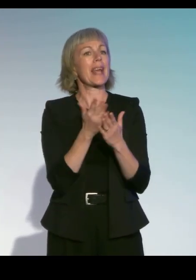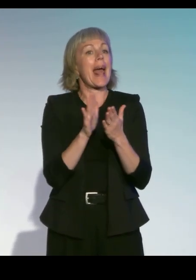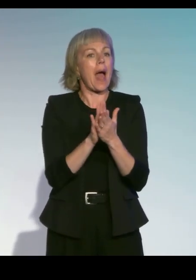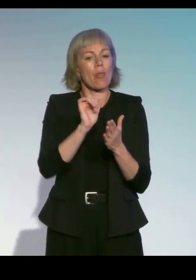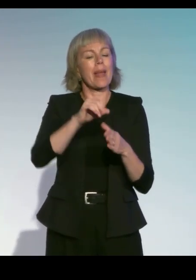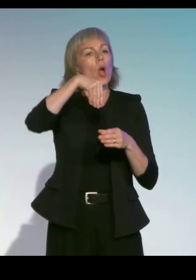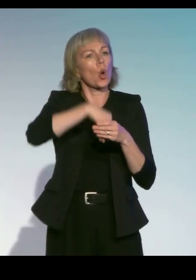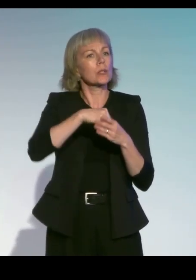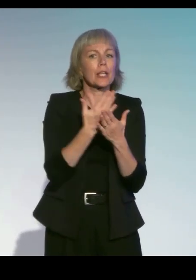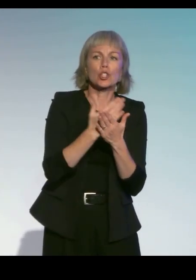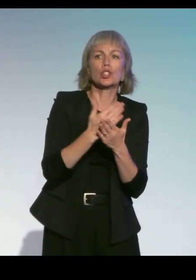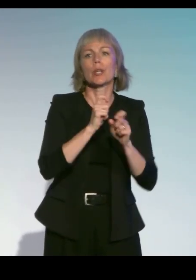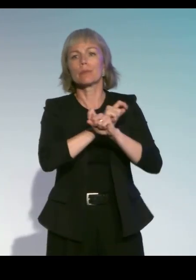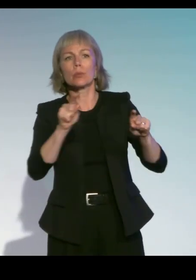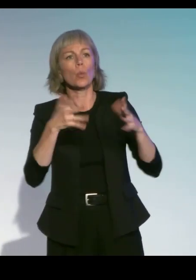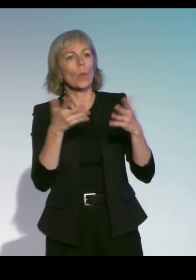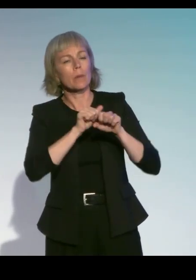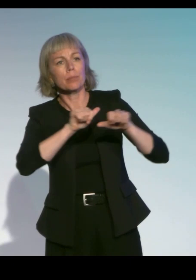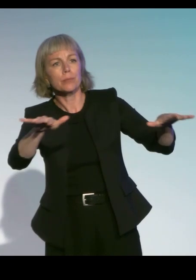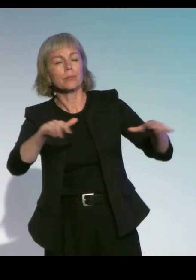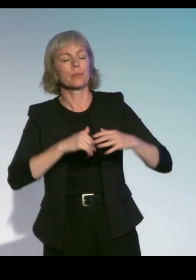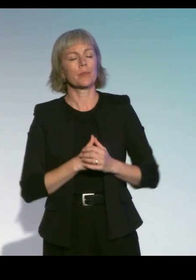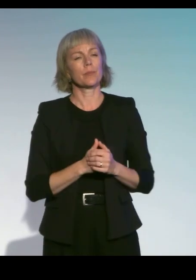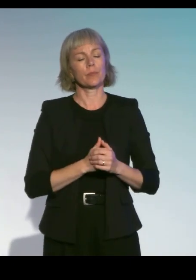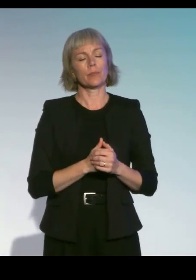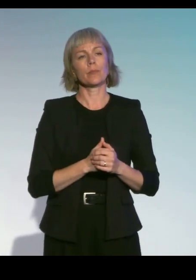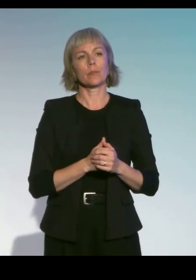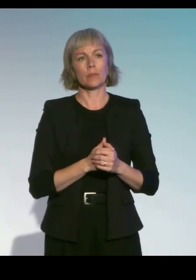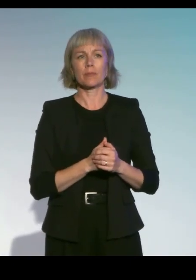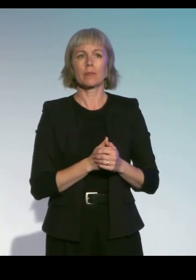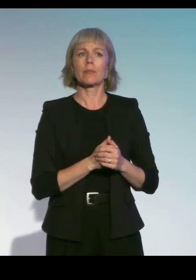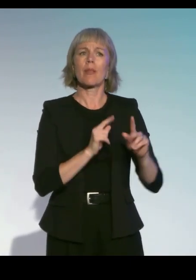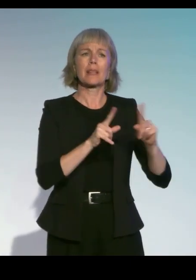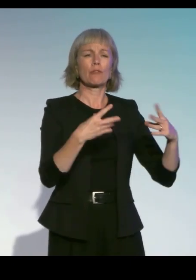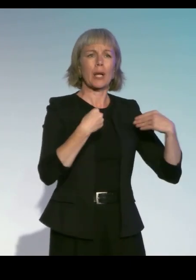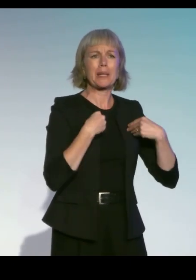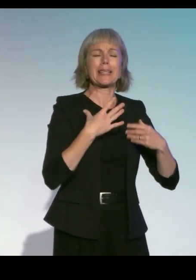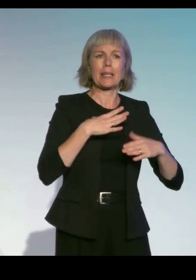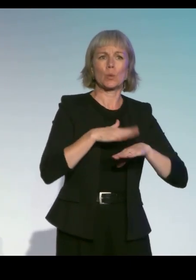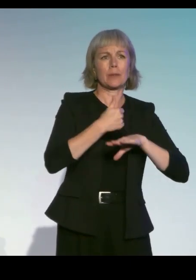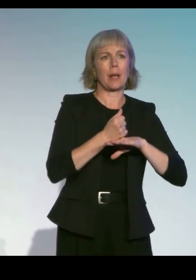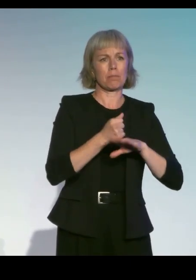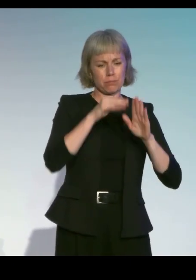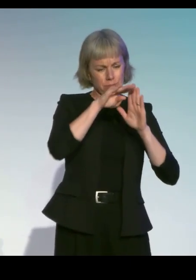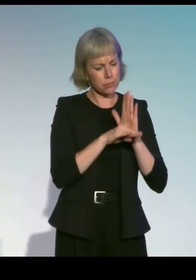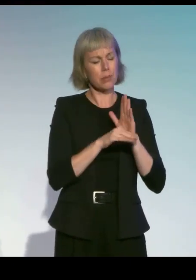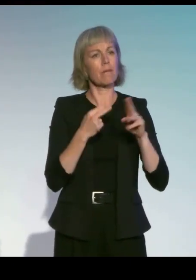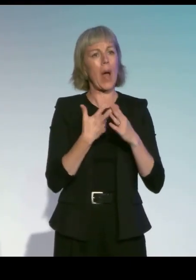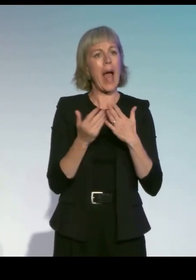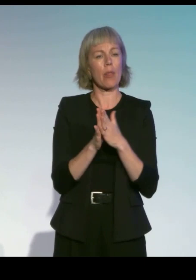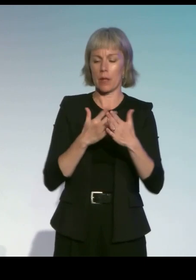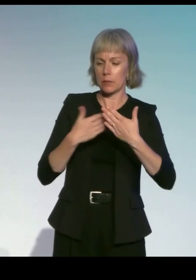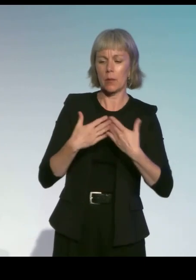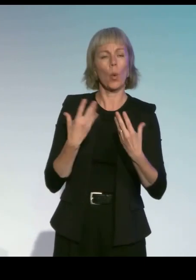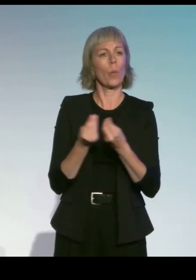whom. Platforms need to have policies to prevent and address harmful behaviour with a variety of options for